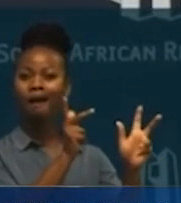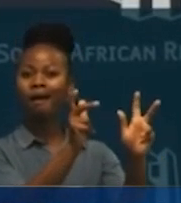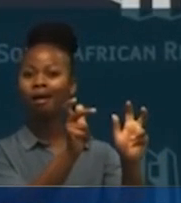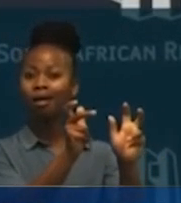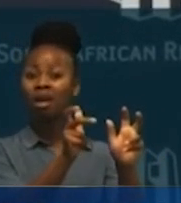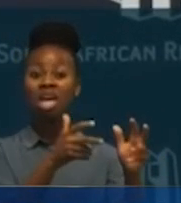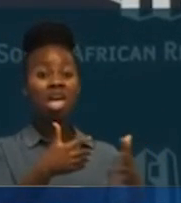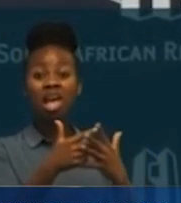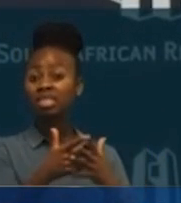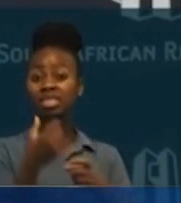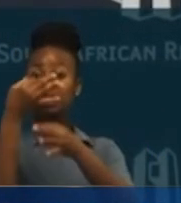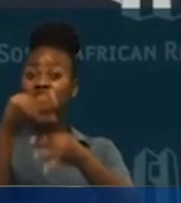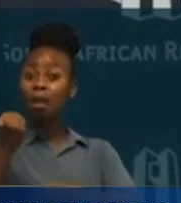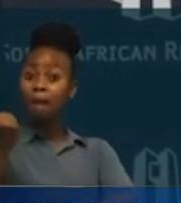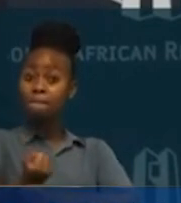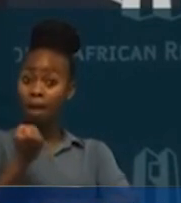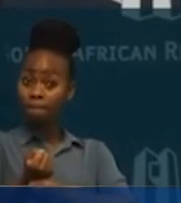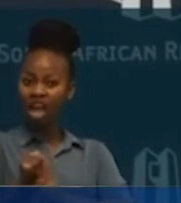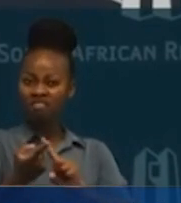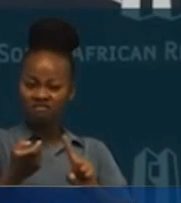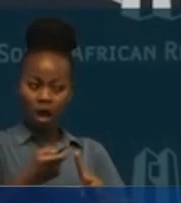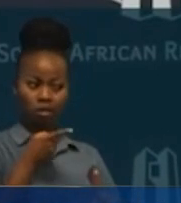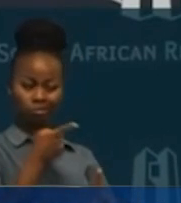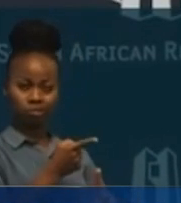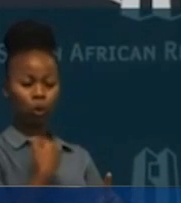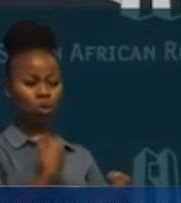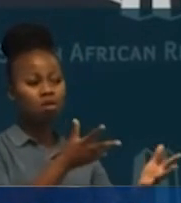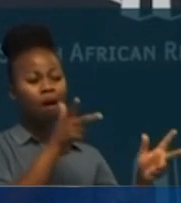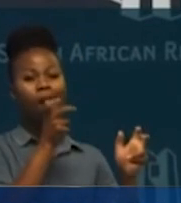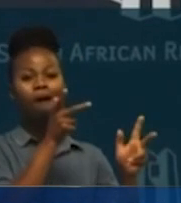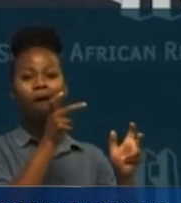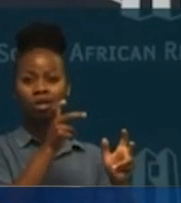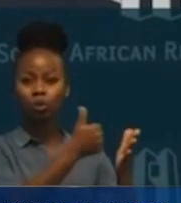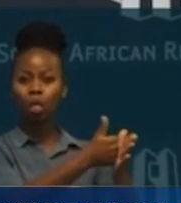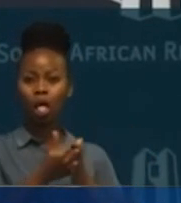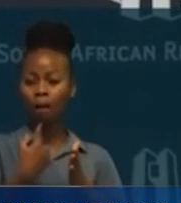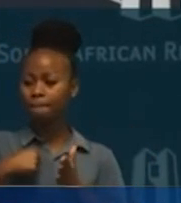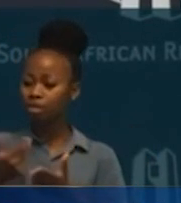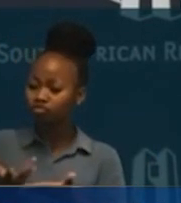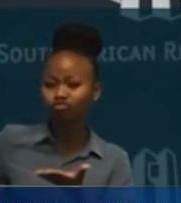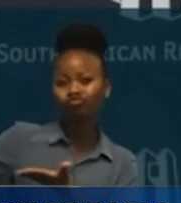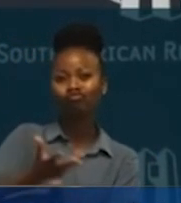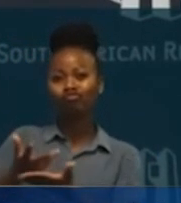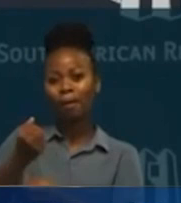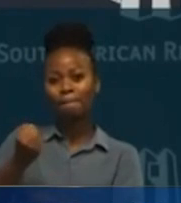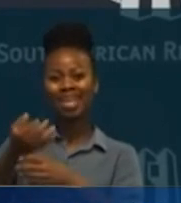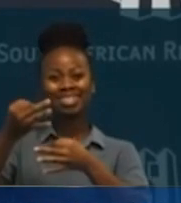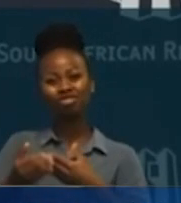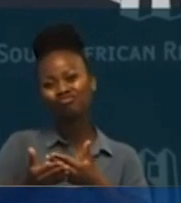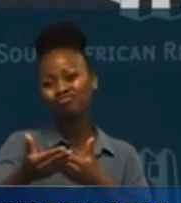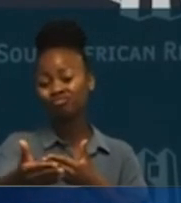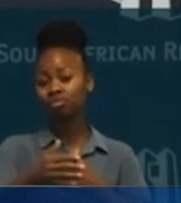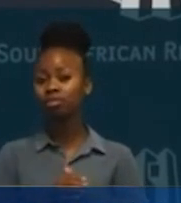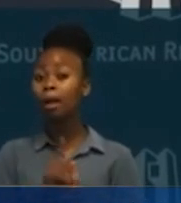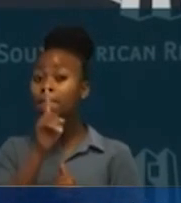dependent and sensitive to the balance of risks to the outlook. There are scenarios where inflation could undershoot